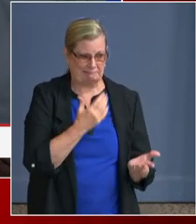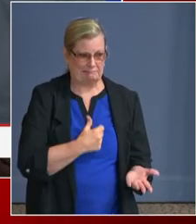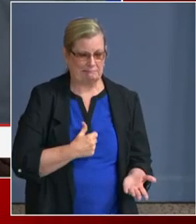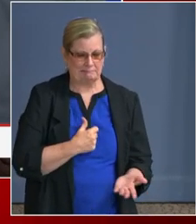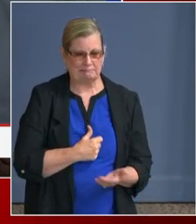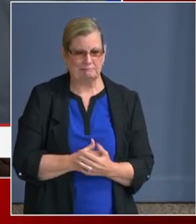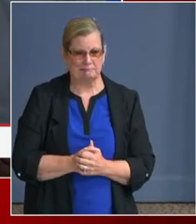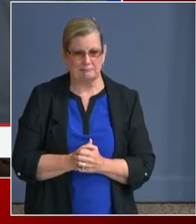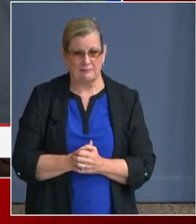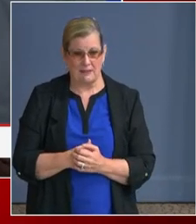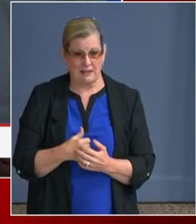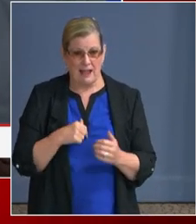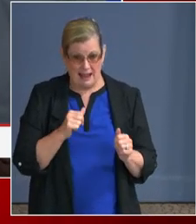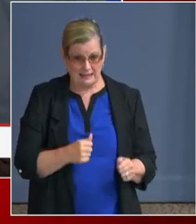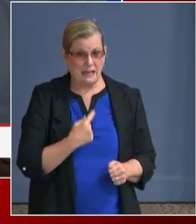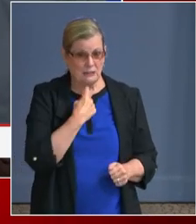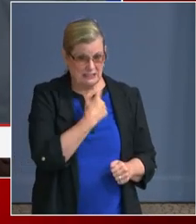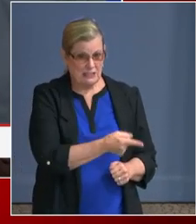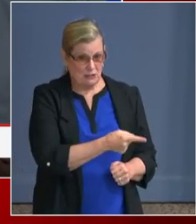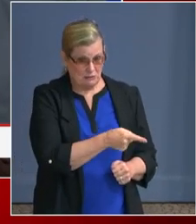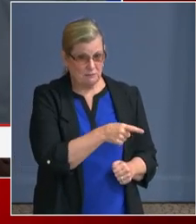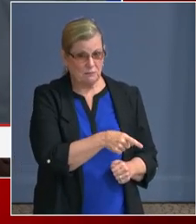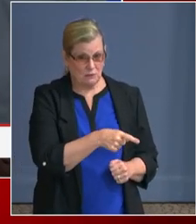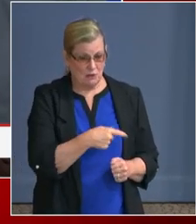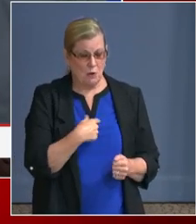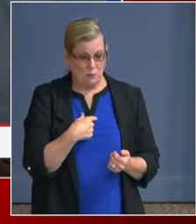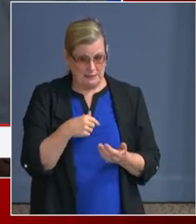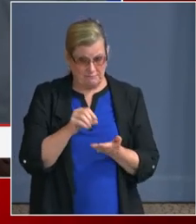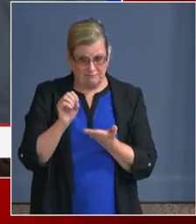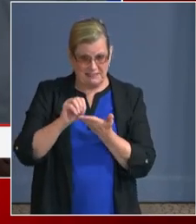But I can tell you that we sent them a budget that we need.